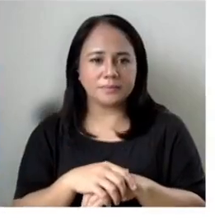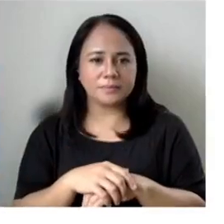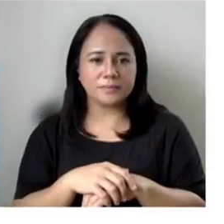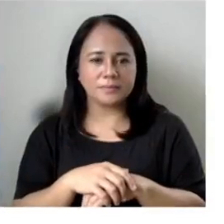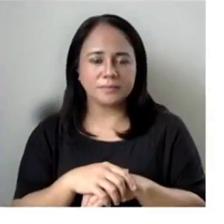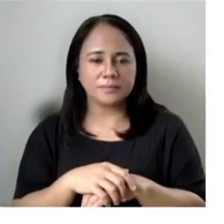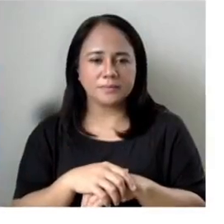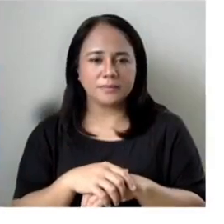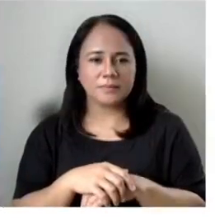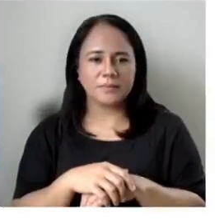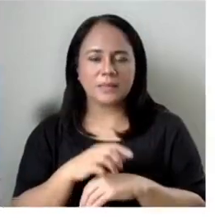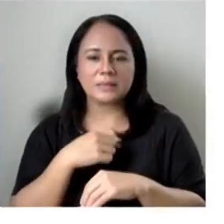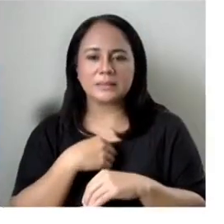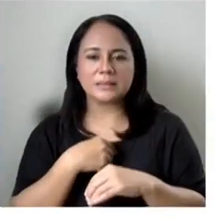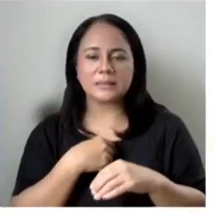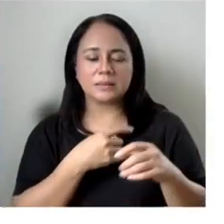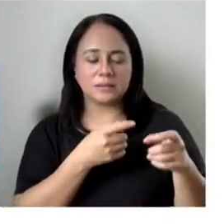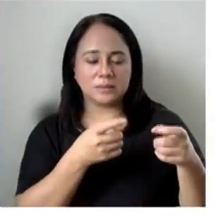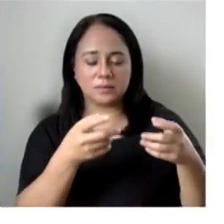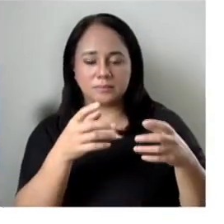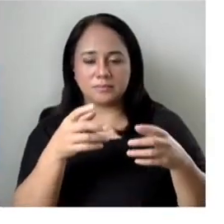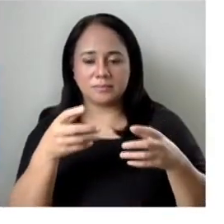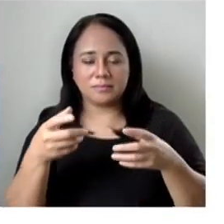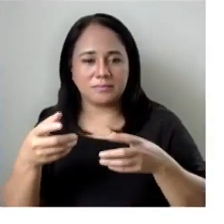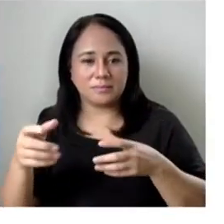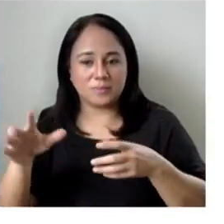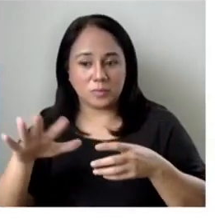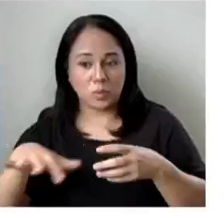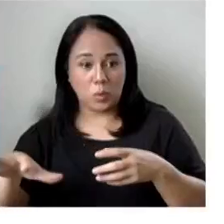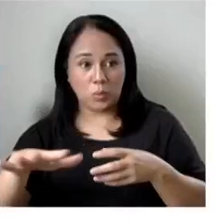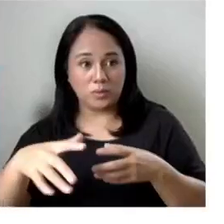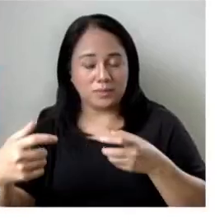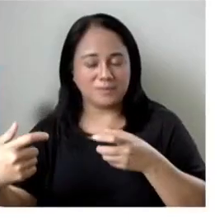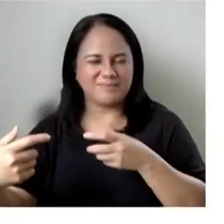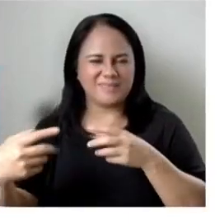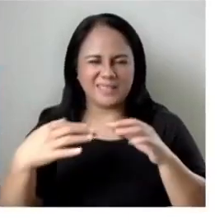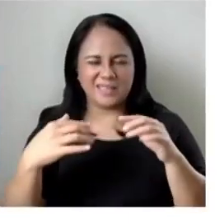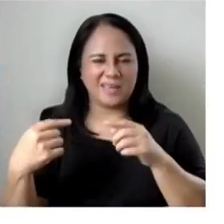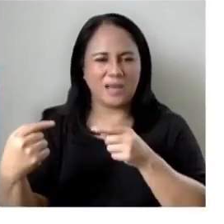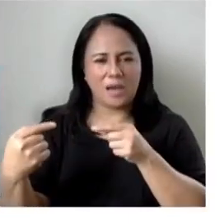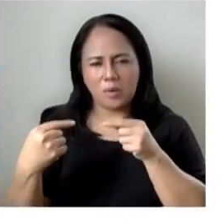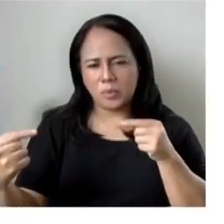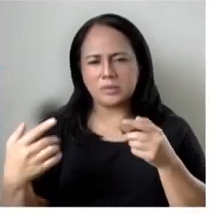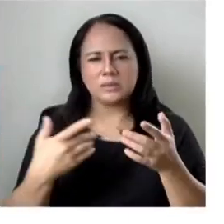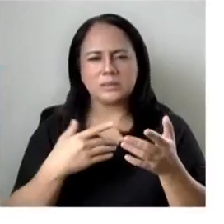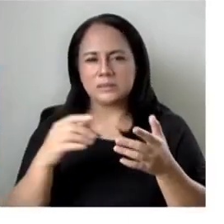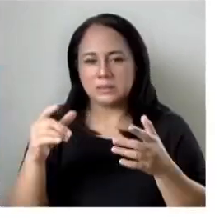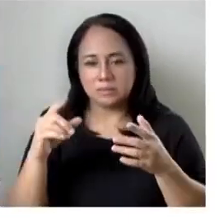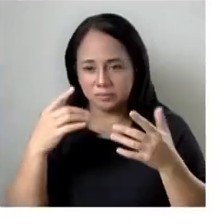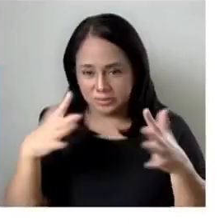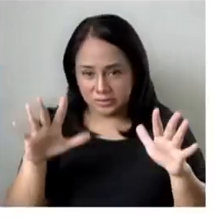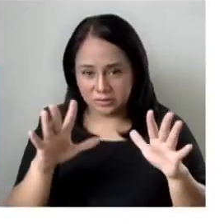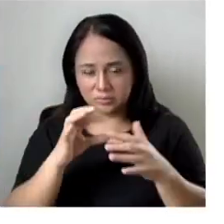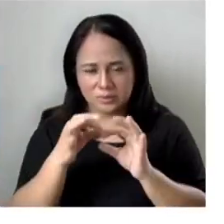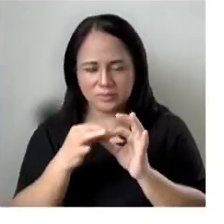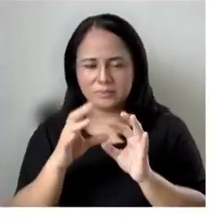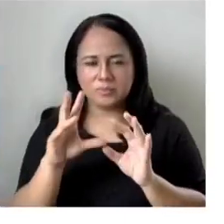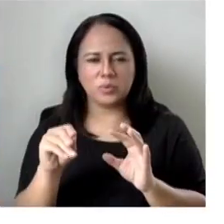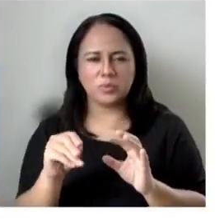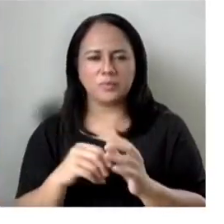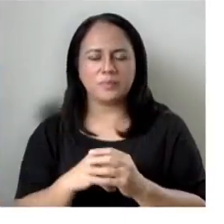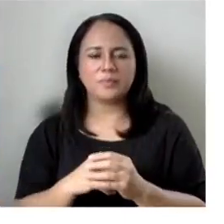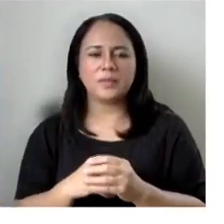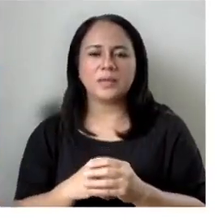this territorial dispute should not be the end all and be all of that relationship. Mm. Enter the Christmas